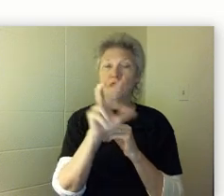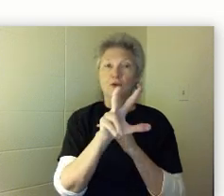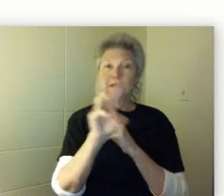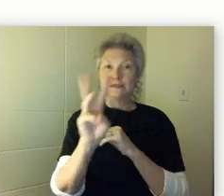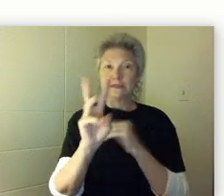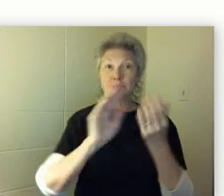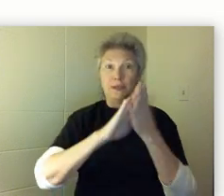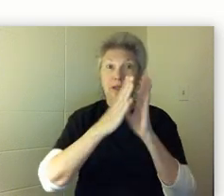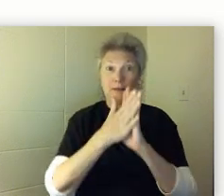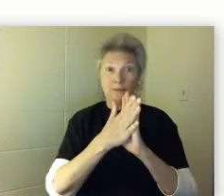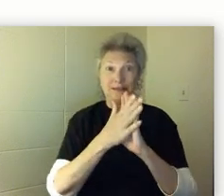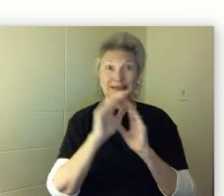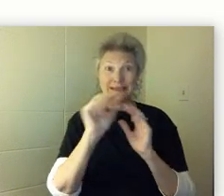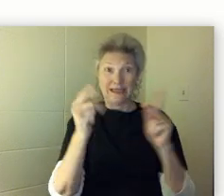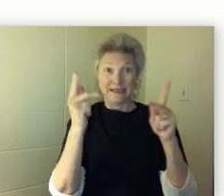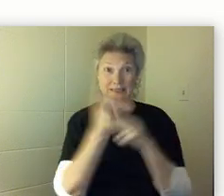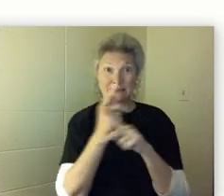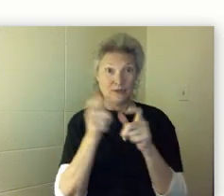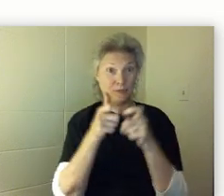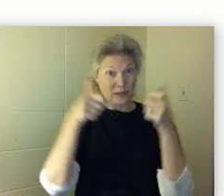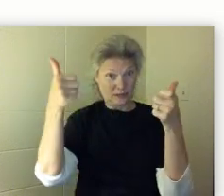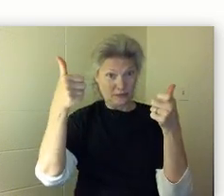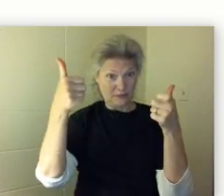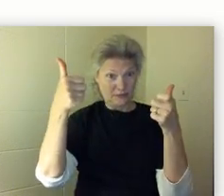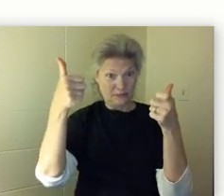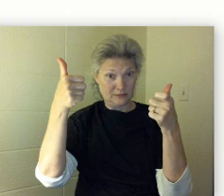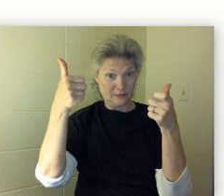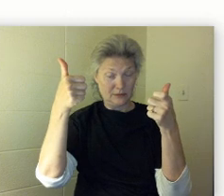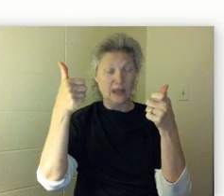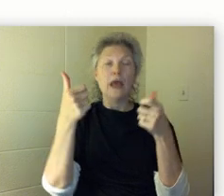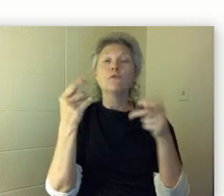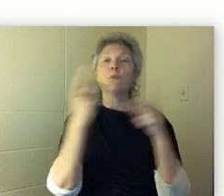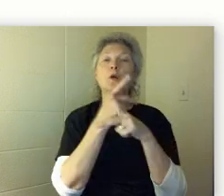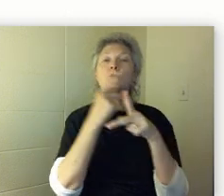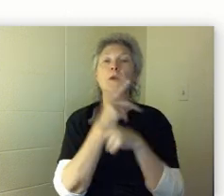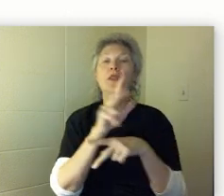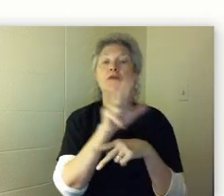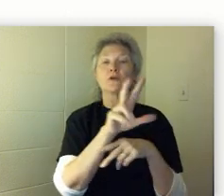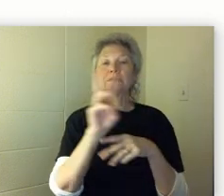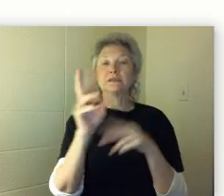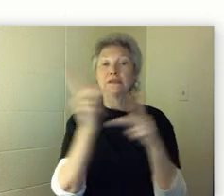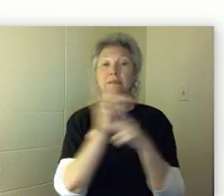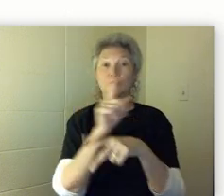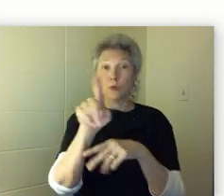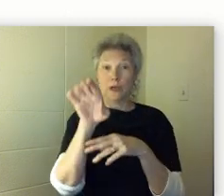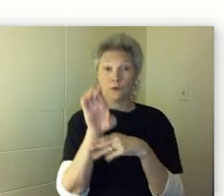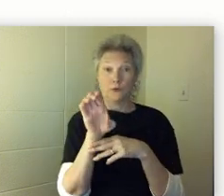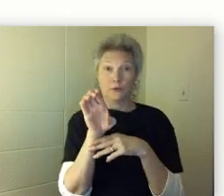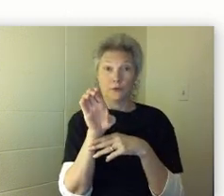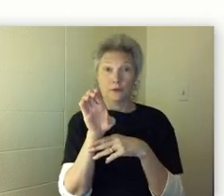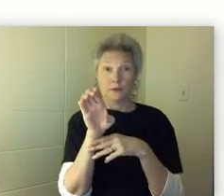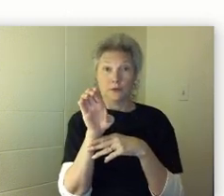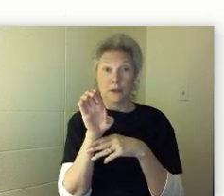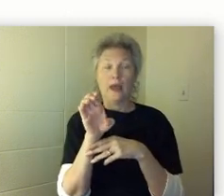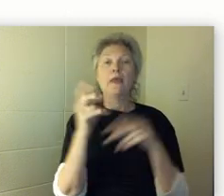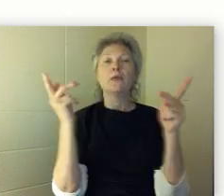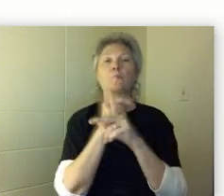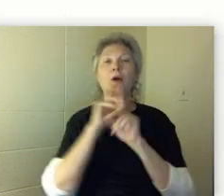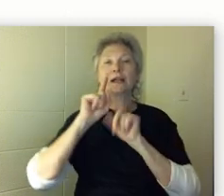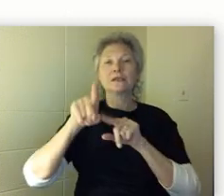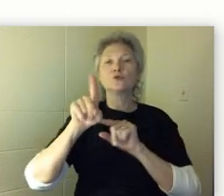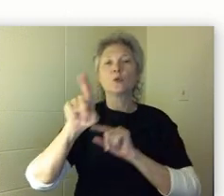36 becomes 10 times bigger. If we multiply 36 times 100, the product